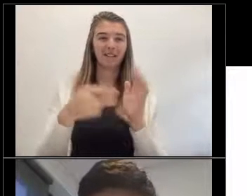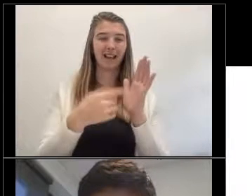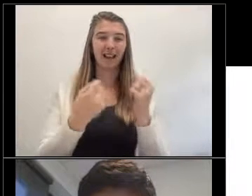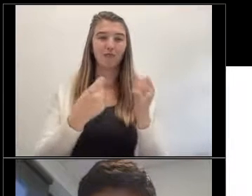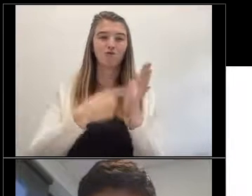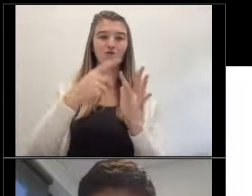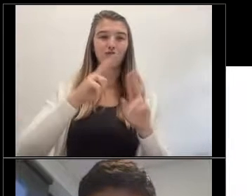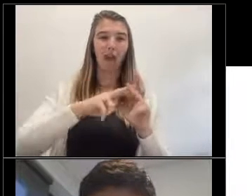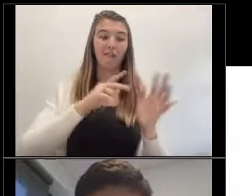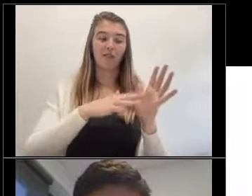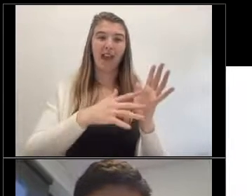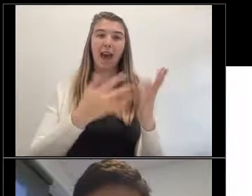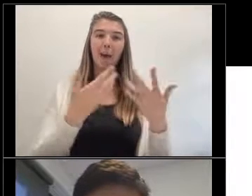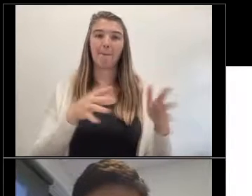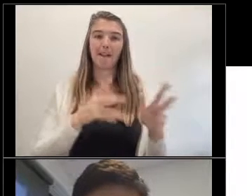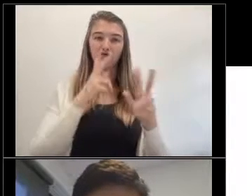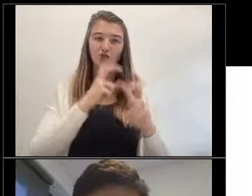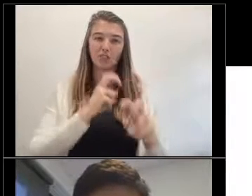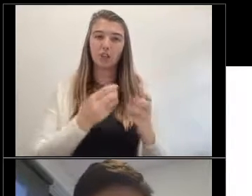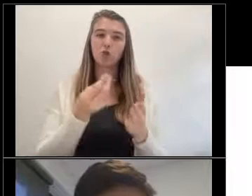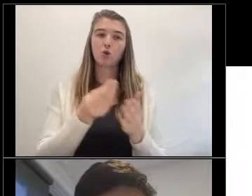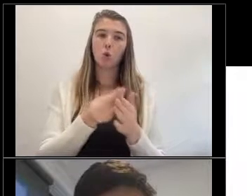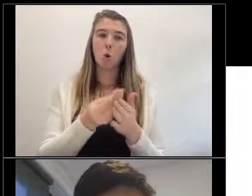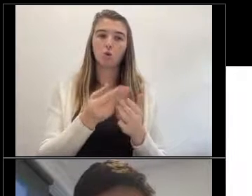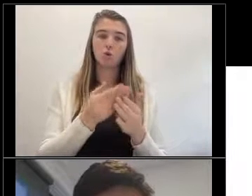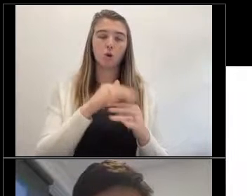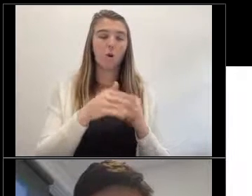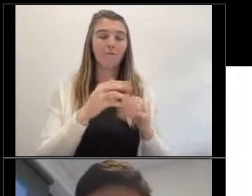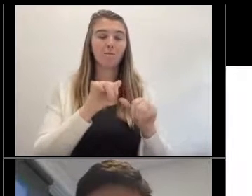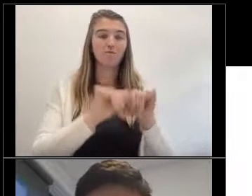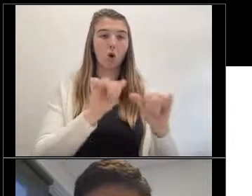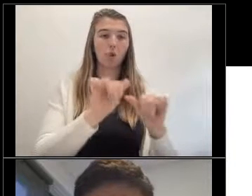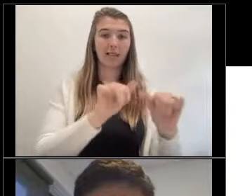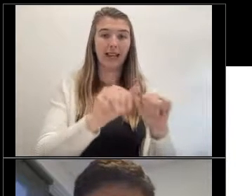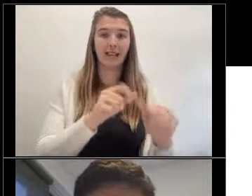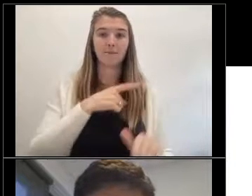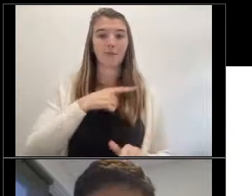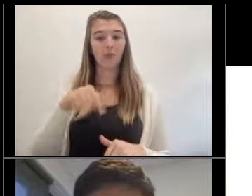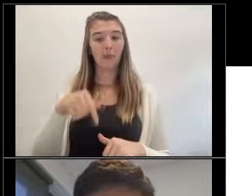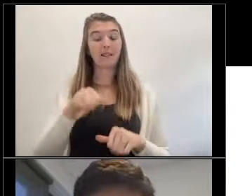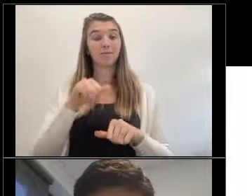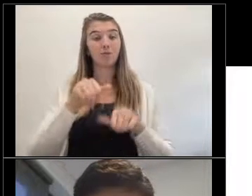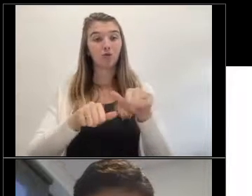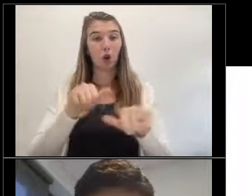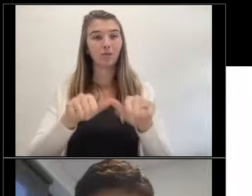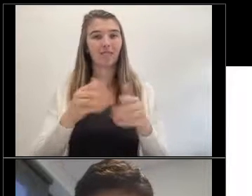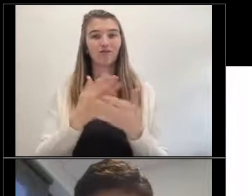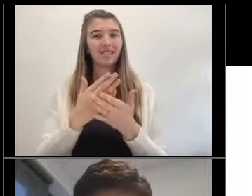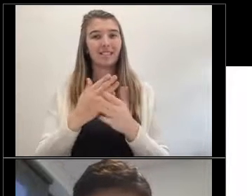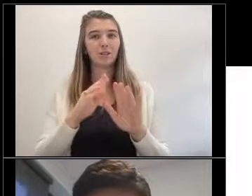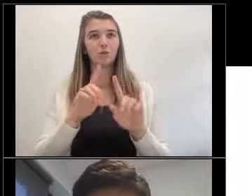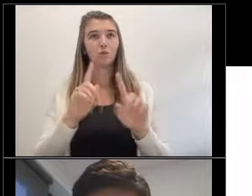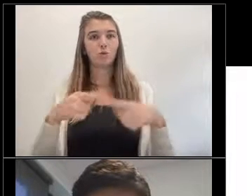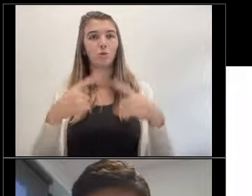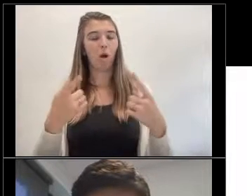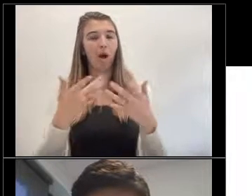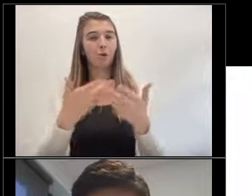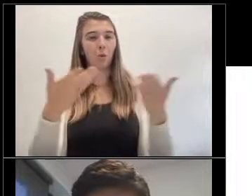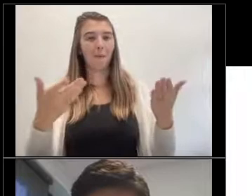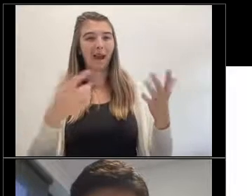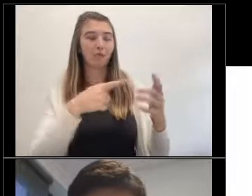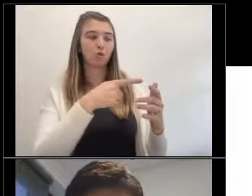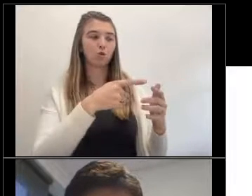the process. So the point is that this process is not comparable to mechanical recycling. So